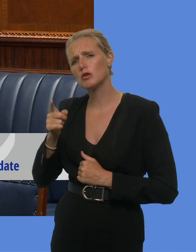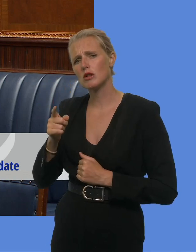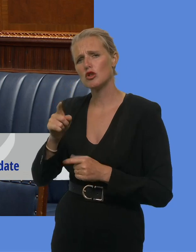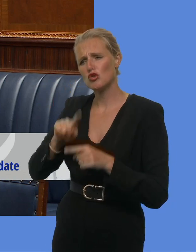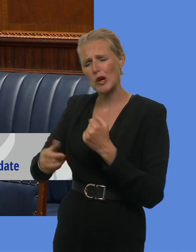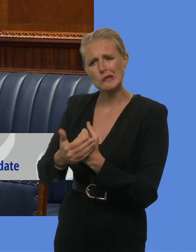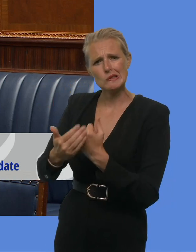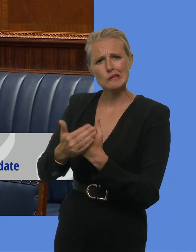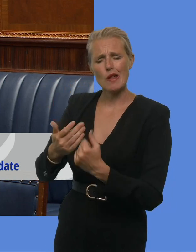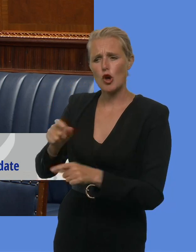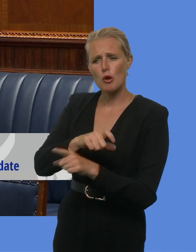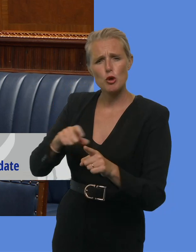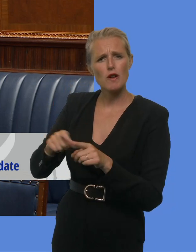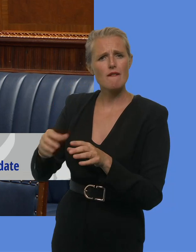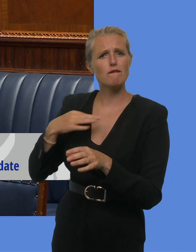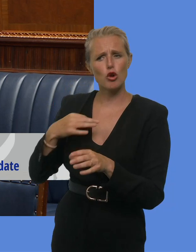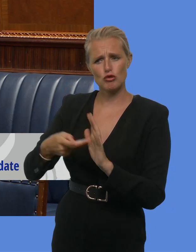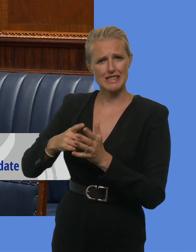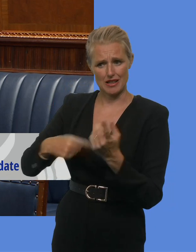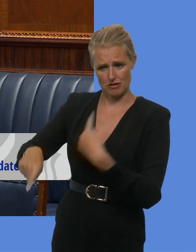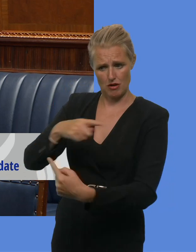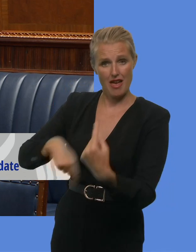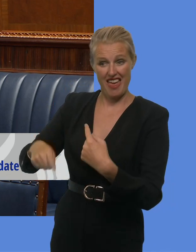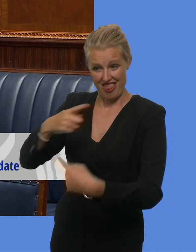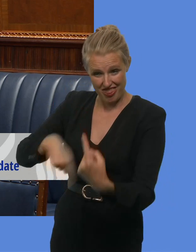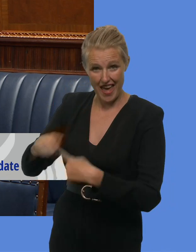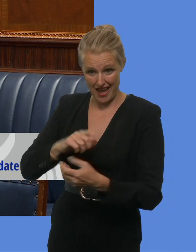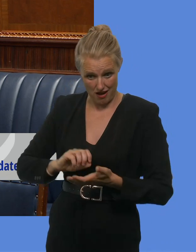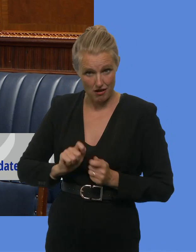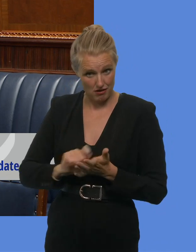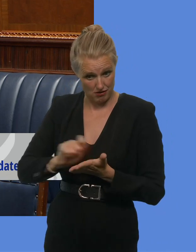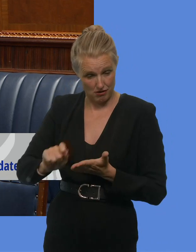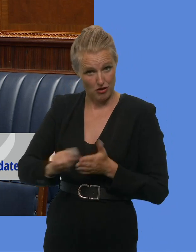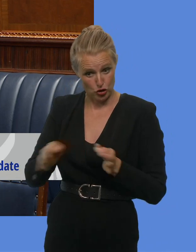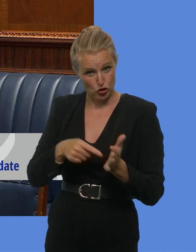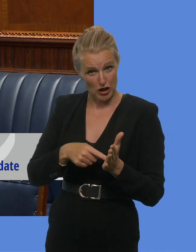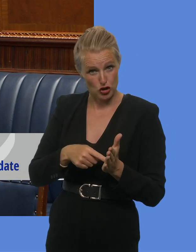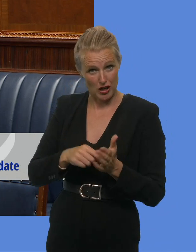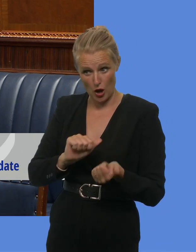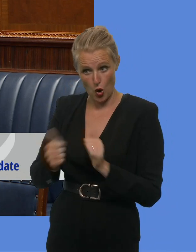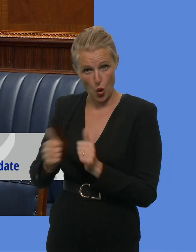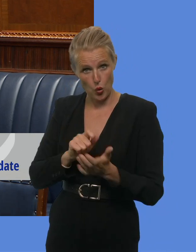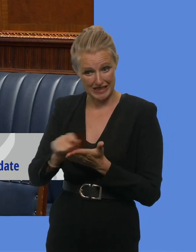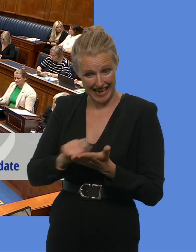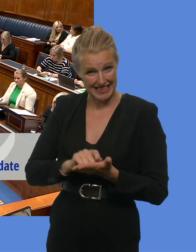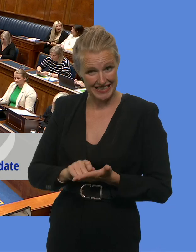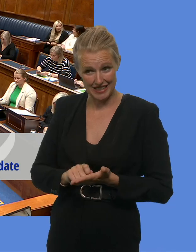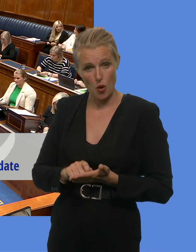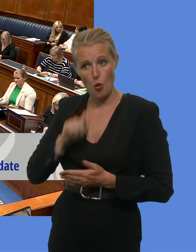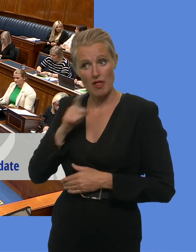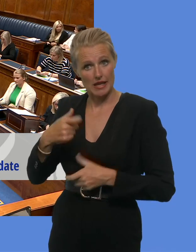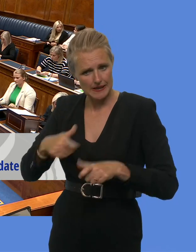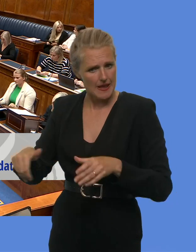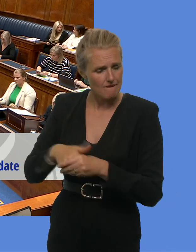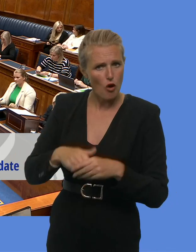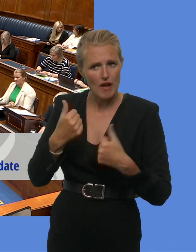who co-designed the strategy and worked very hard to input into it will continue to be involved throughout the delivery of the strategy? Deputy First Minister.